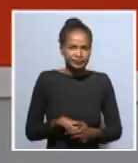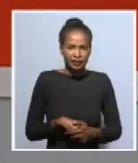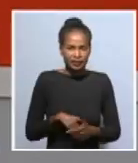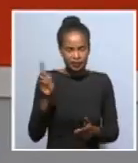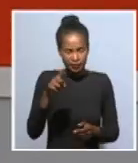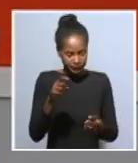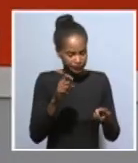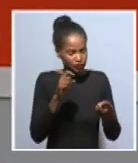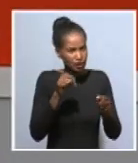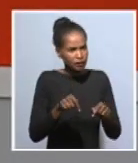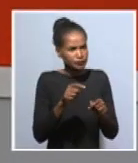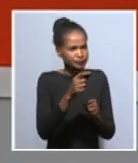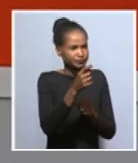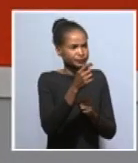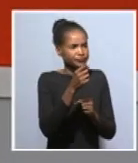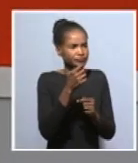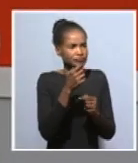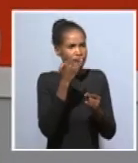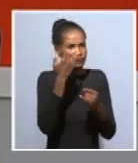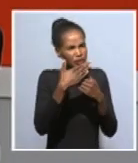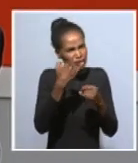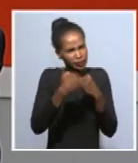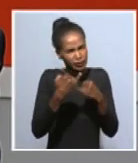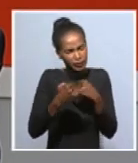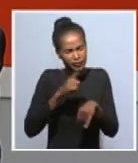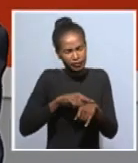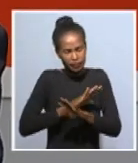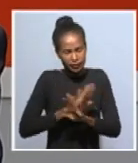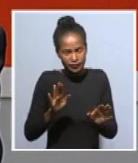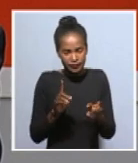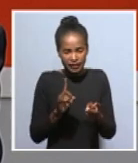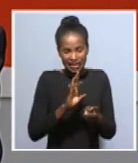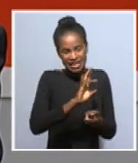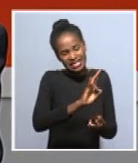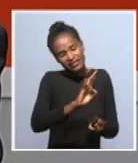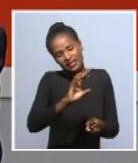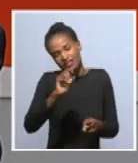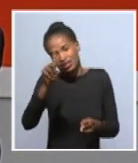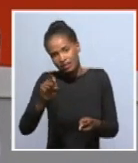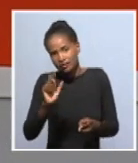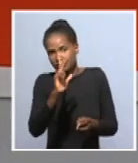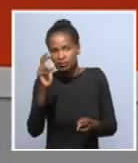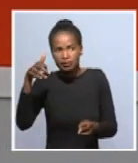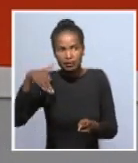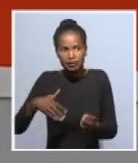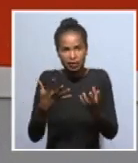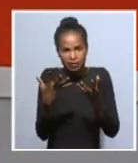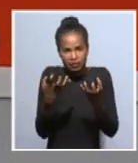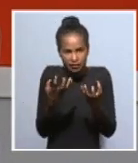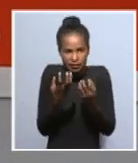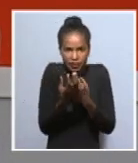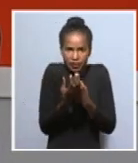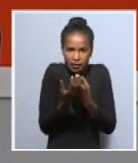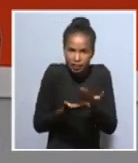Okay. According to some of the figures provided to us recently, we know that about 700,000 Namibians need assistance in terms of